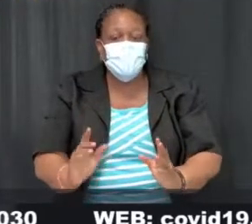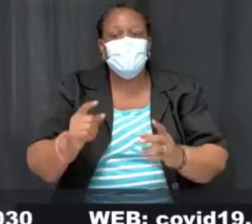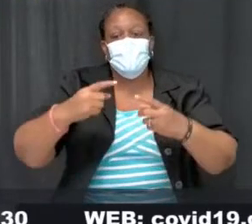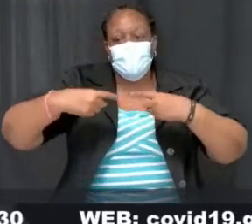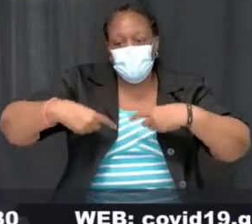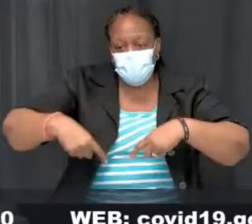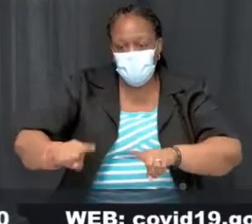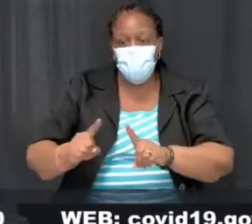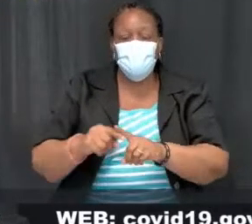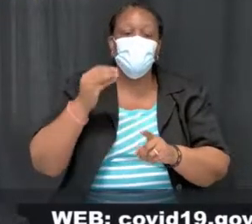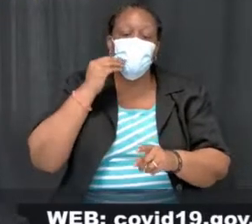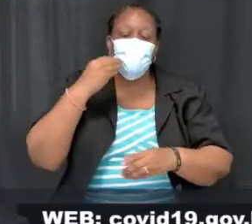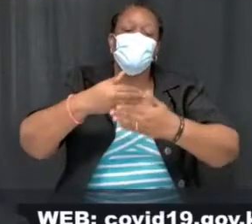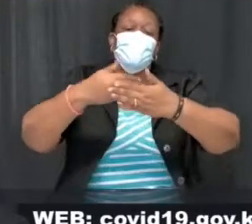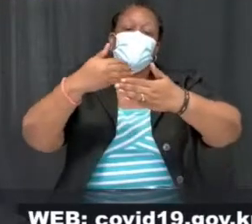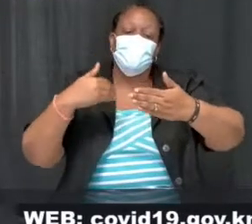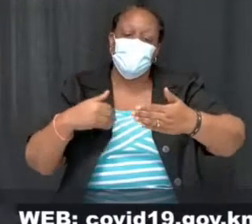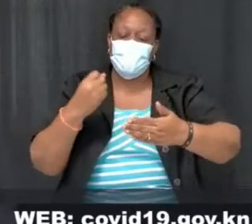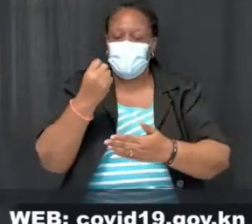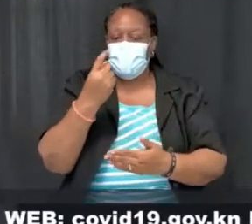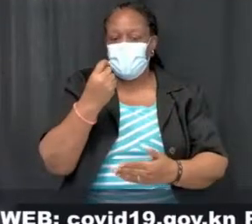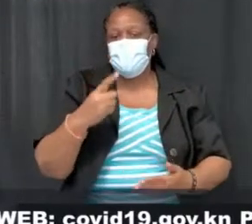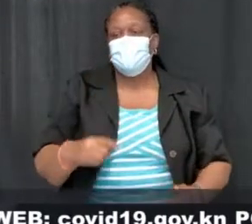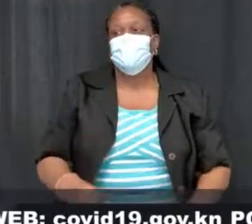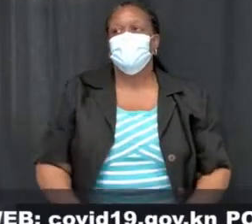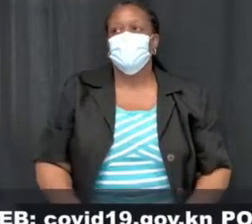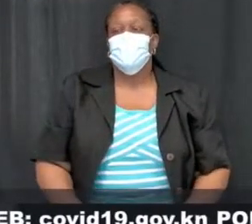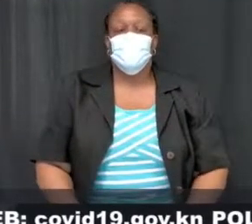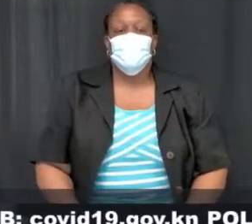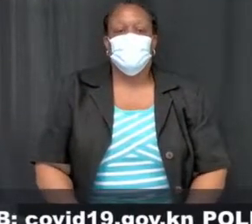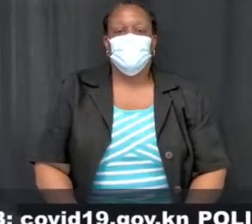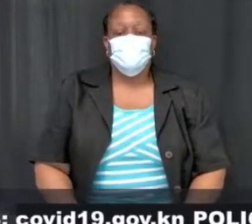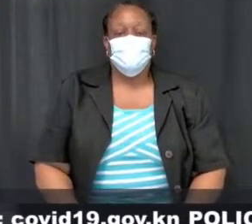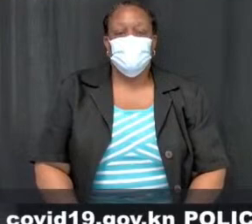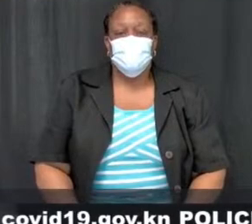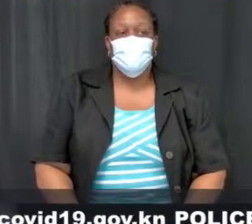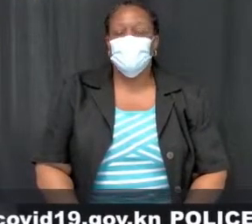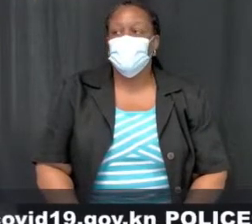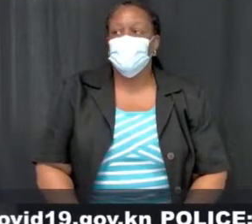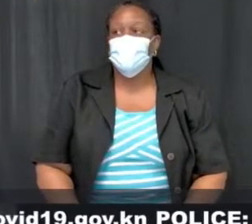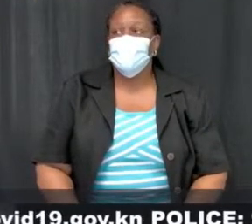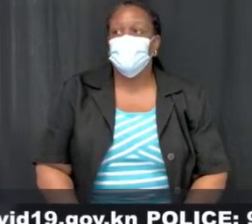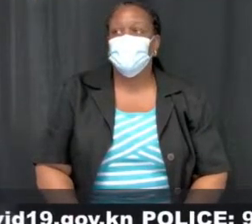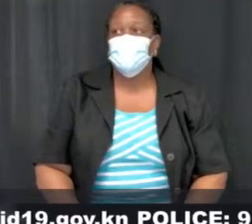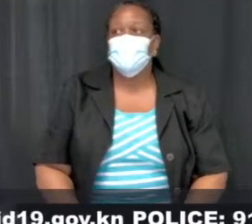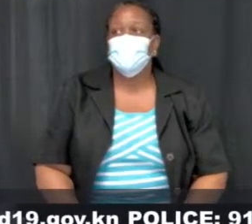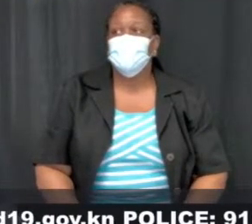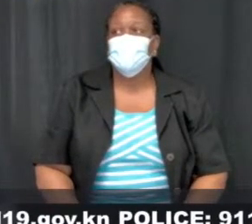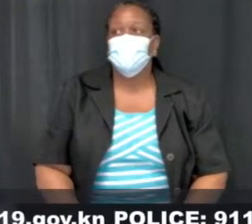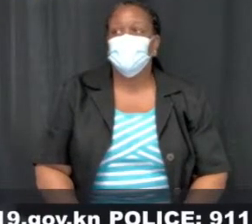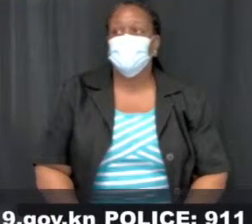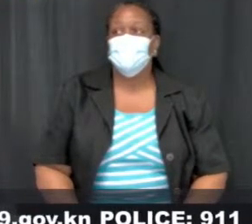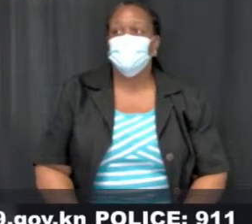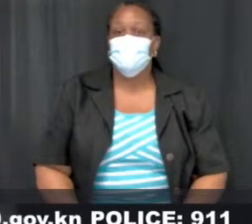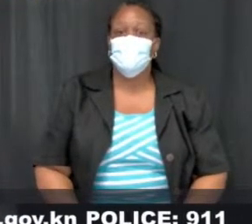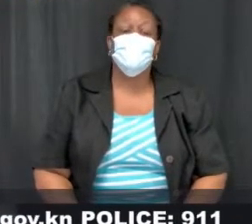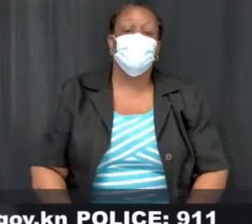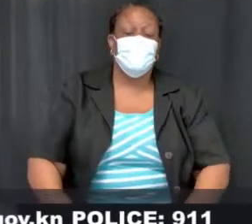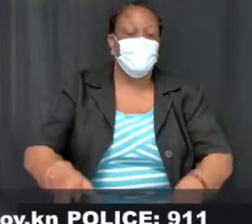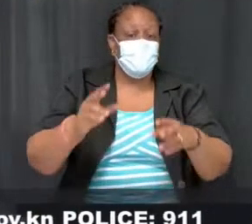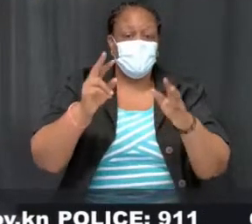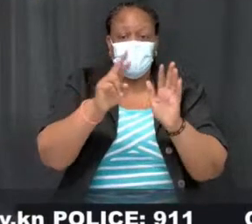Restrictions on social events. The new regulations still prohibits mass